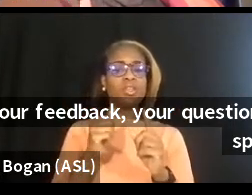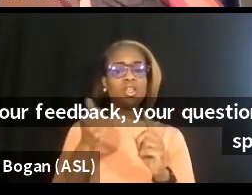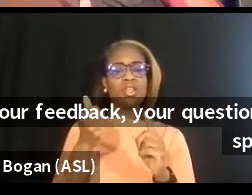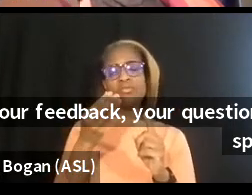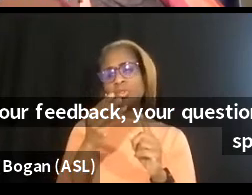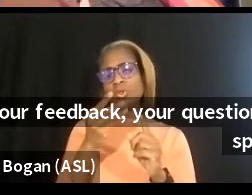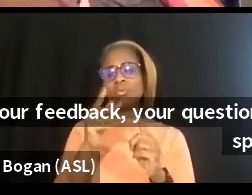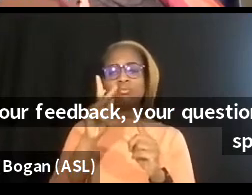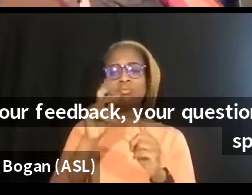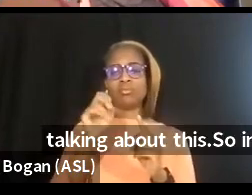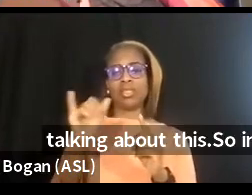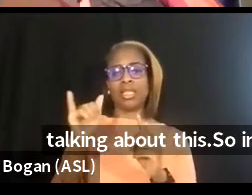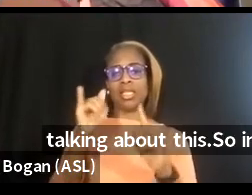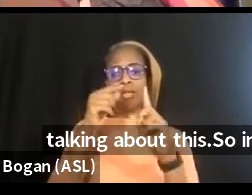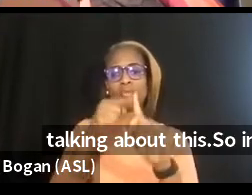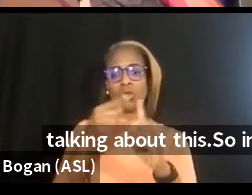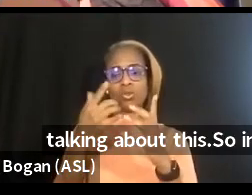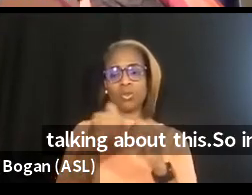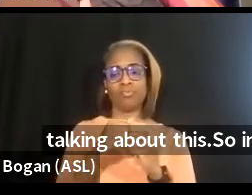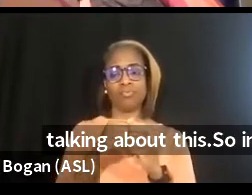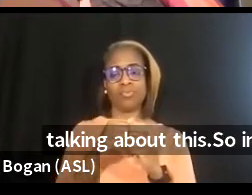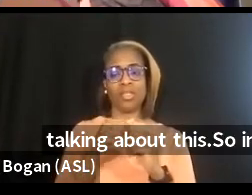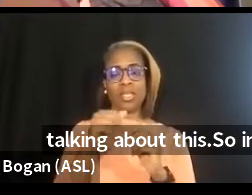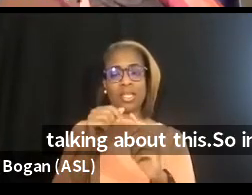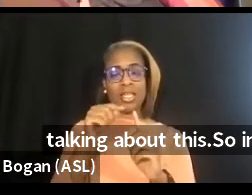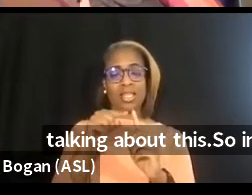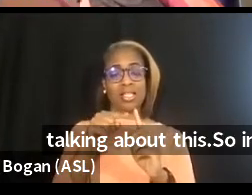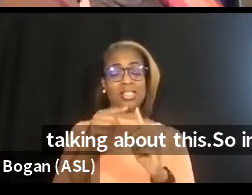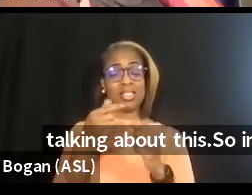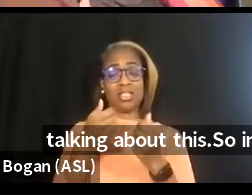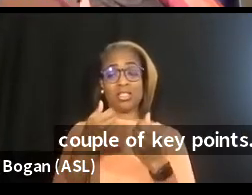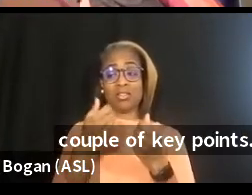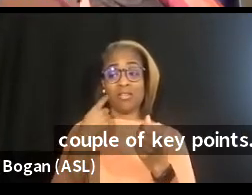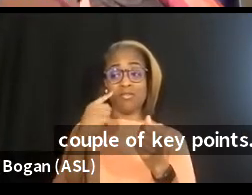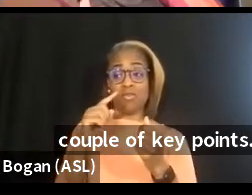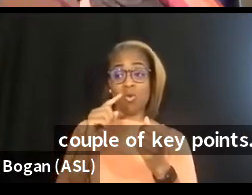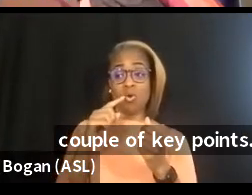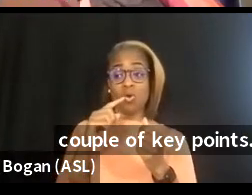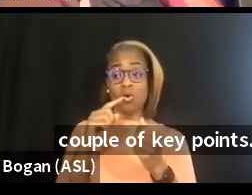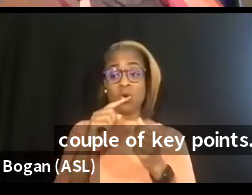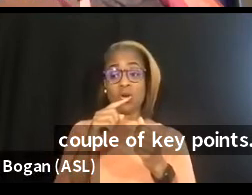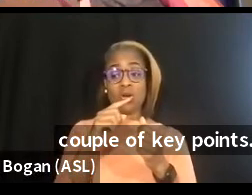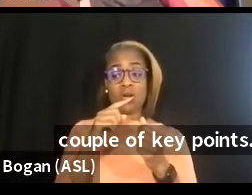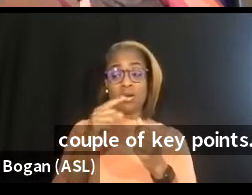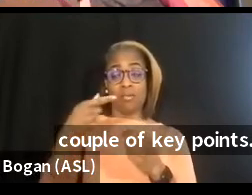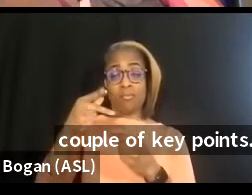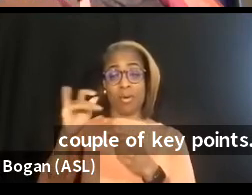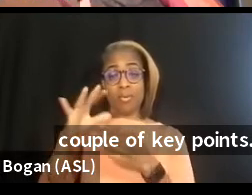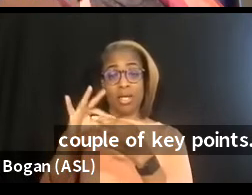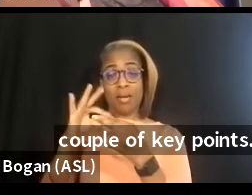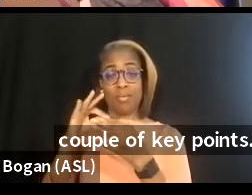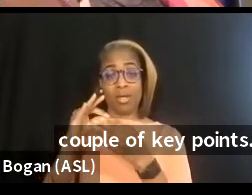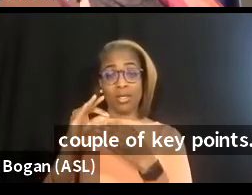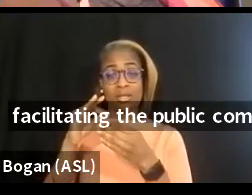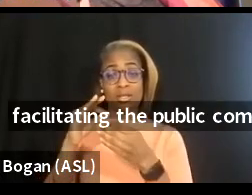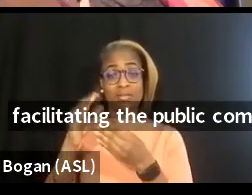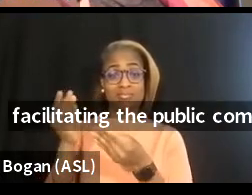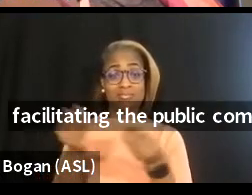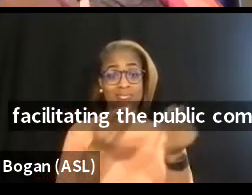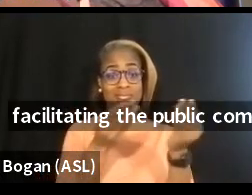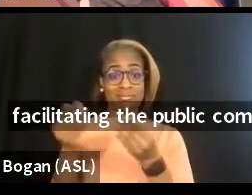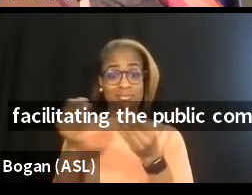points. One is that this is all about facilitating the public comment between the public and all of you, right? And facilitating that